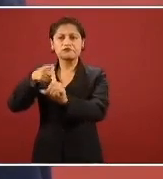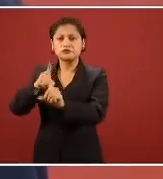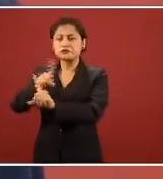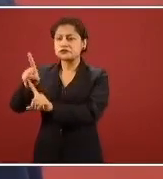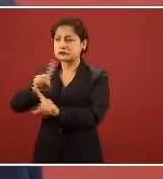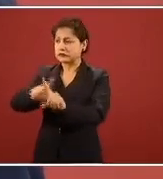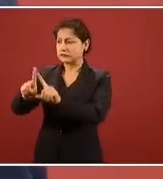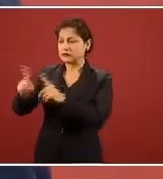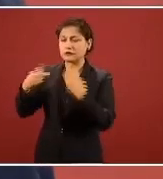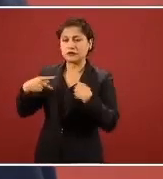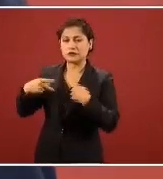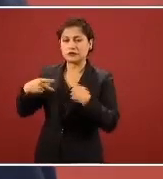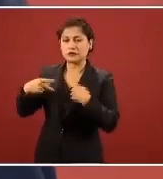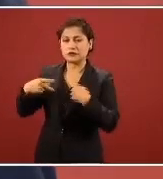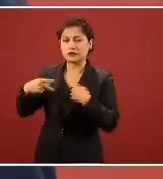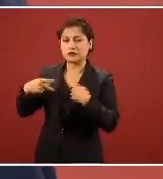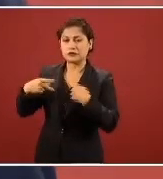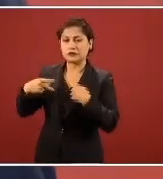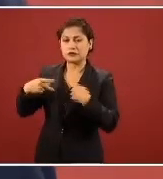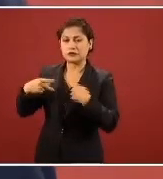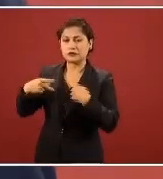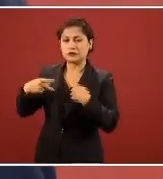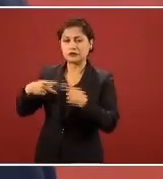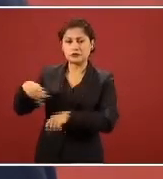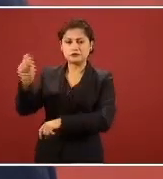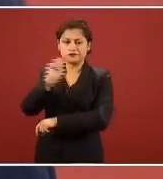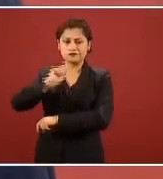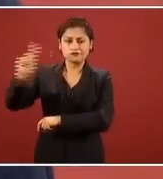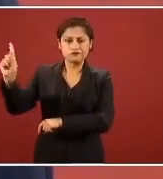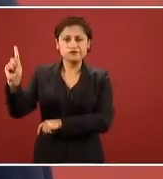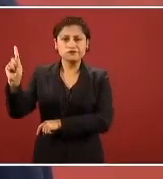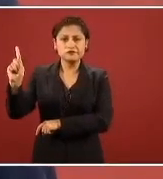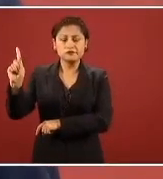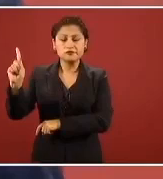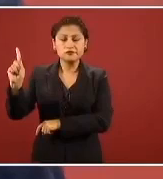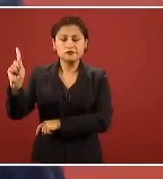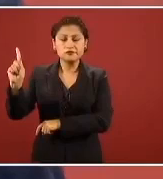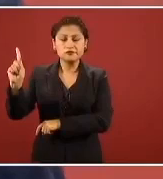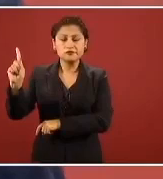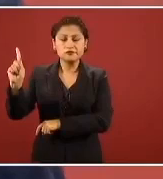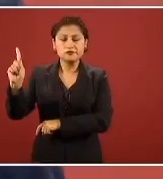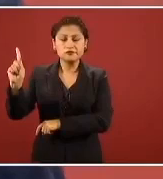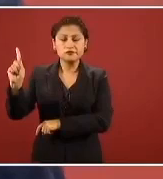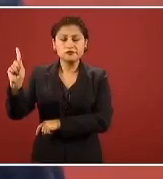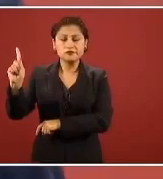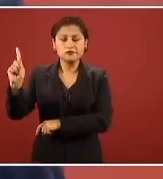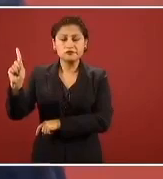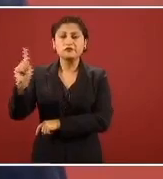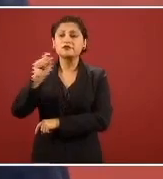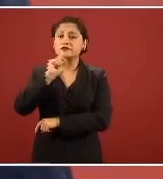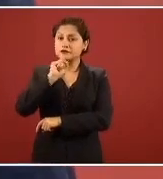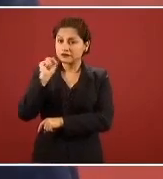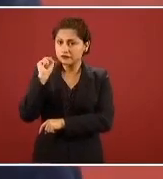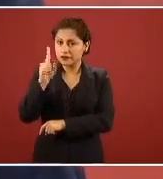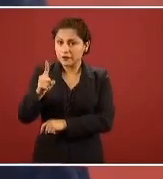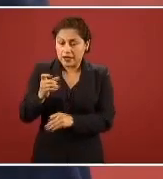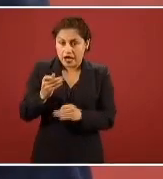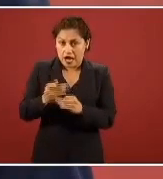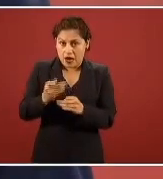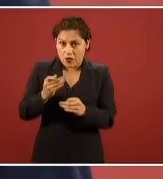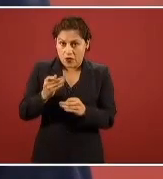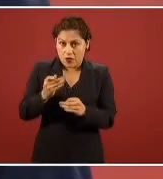Experts. Especialistas. Specialists. El nuevo discurso. The new discourse.